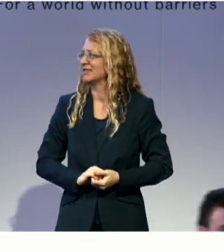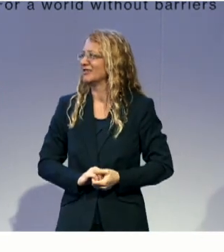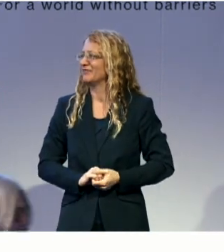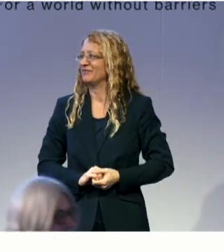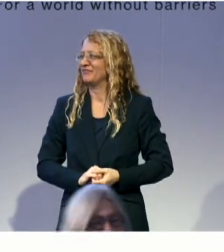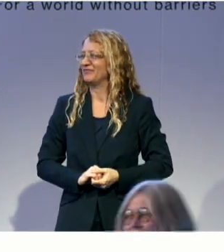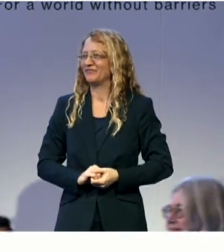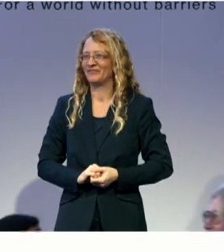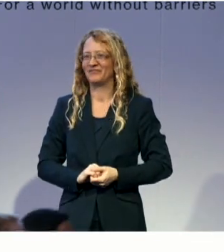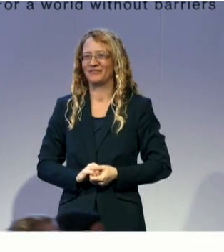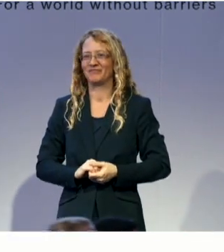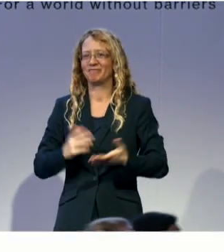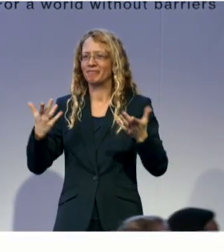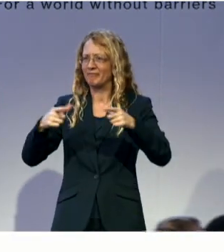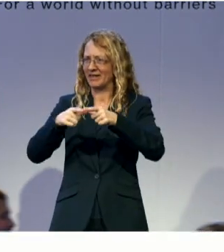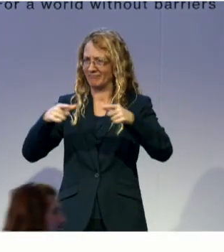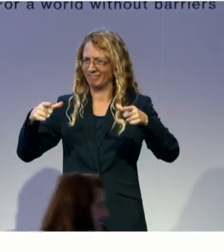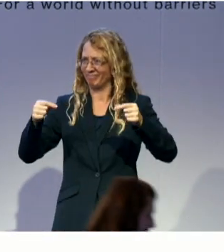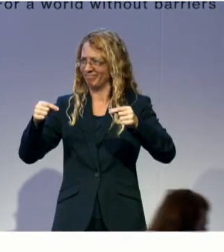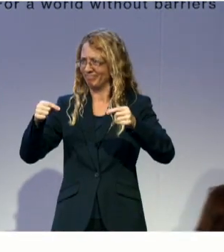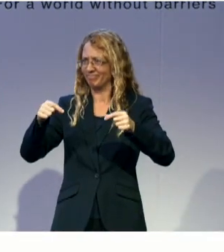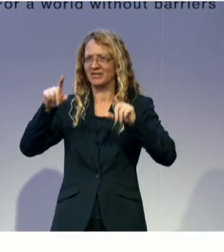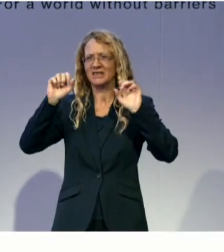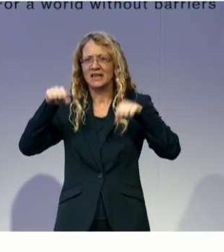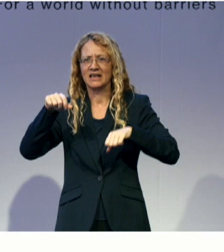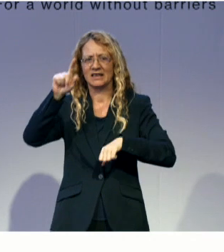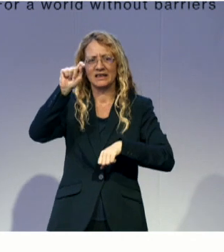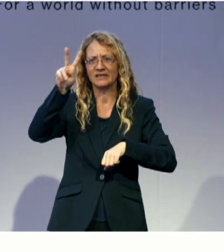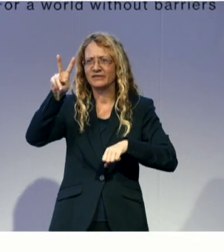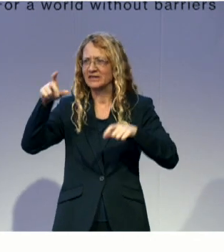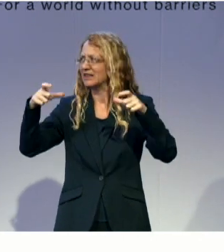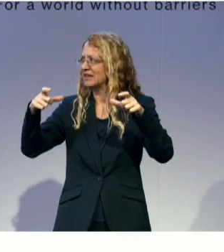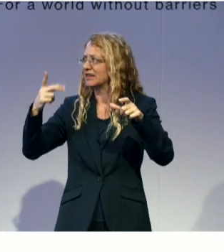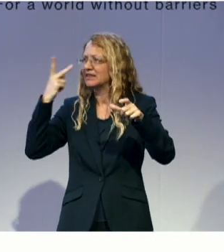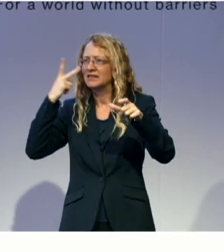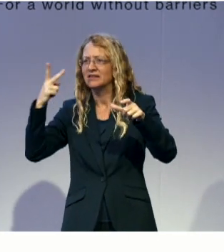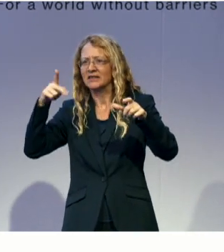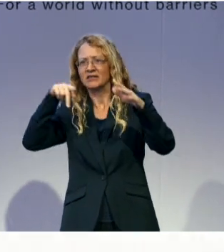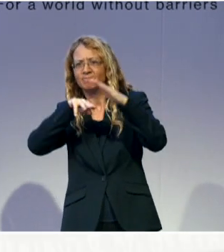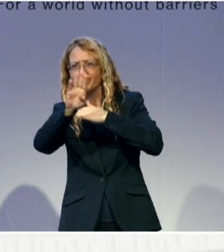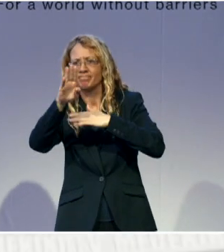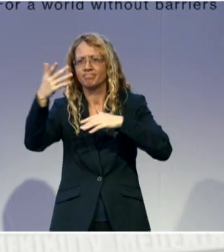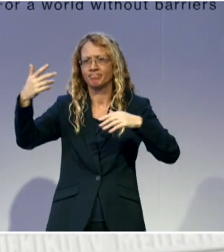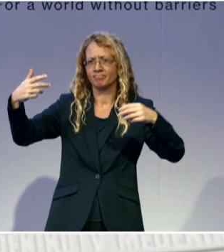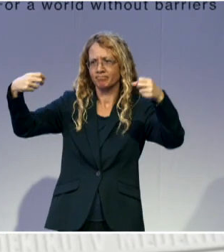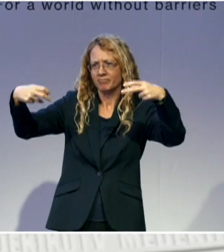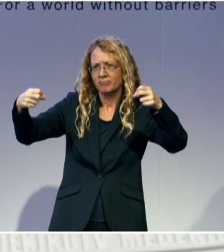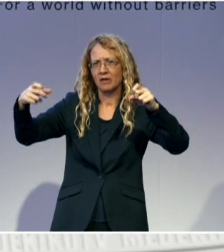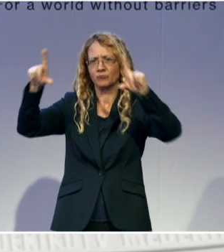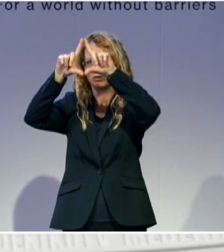organization launched a service to make emergency information more accessible hearing